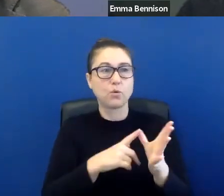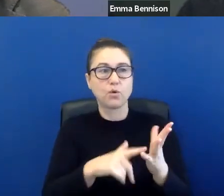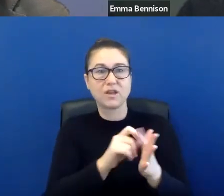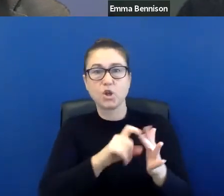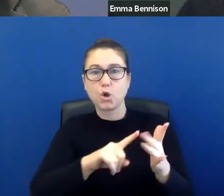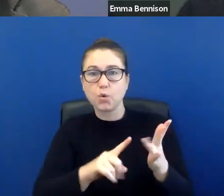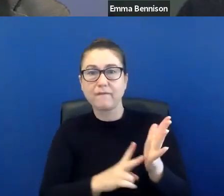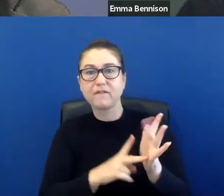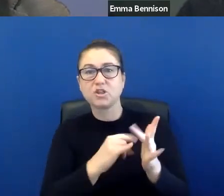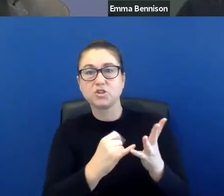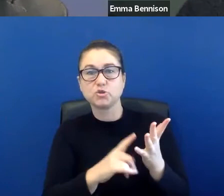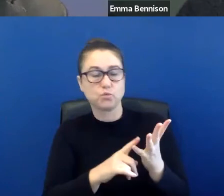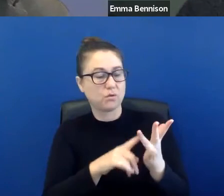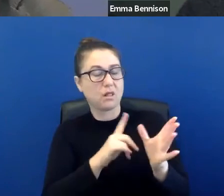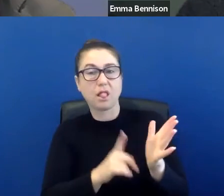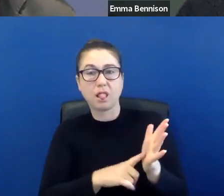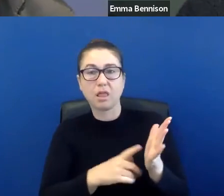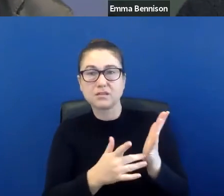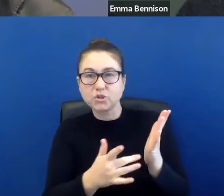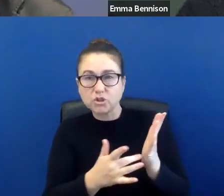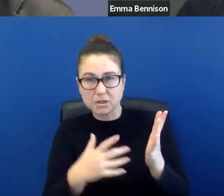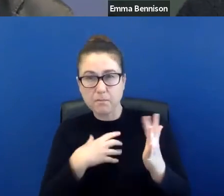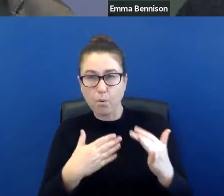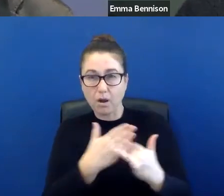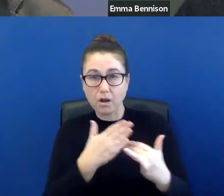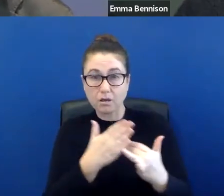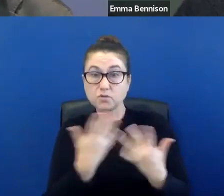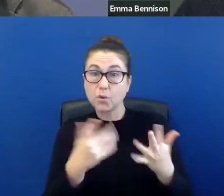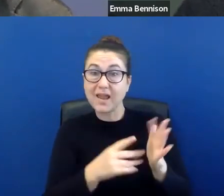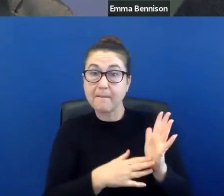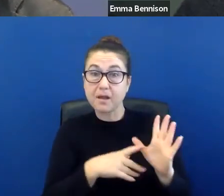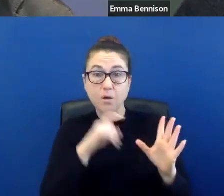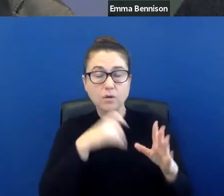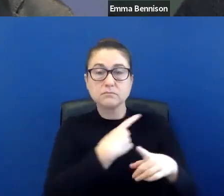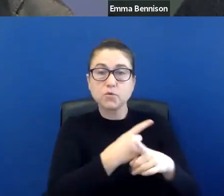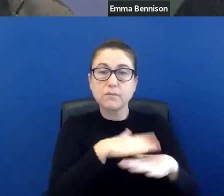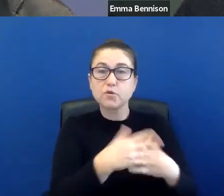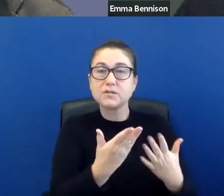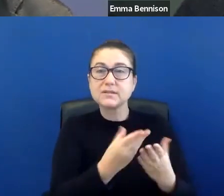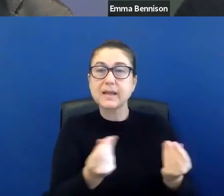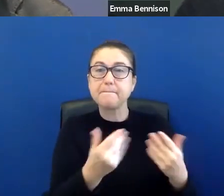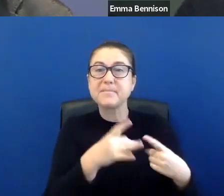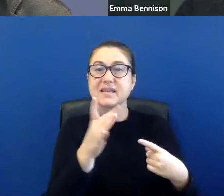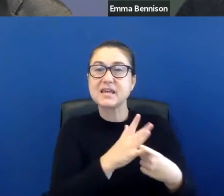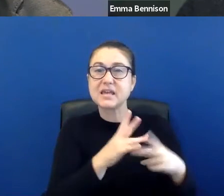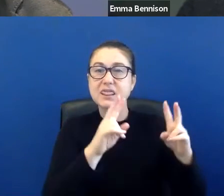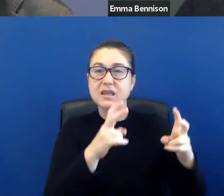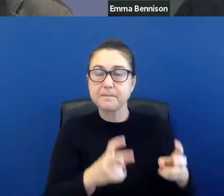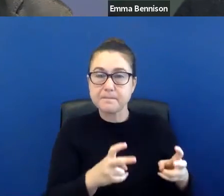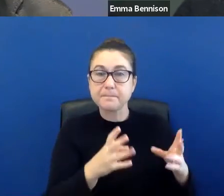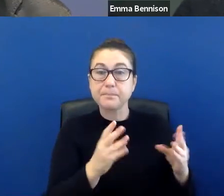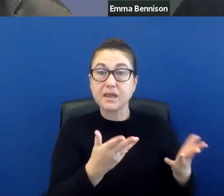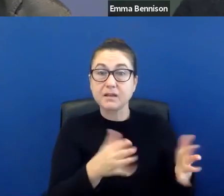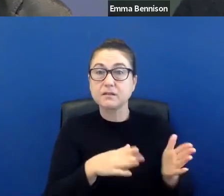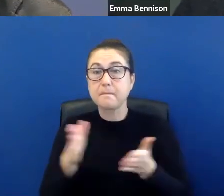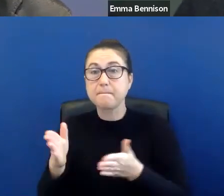next 5 or 6 minutes, Emma's going to walk through some of the key themes there, and then Ben will